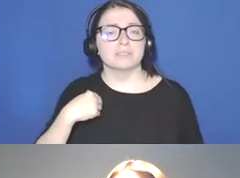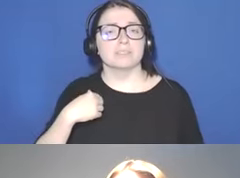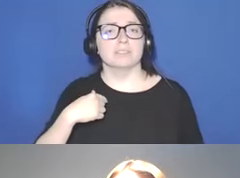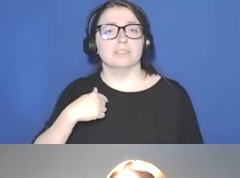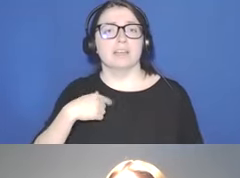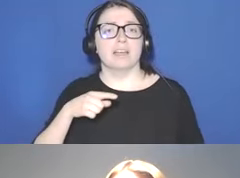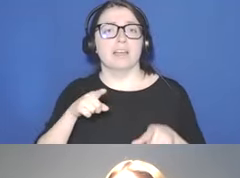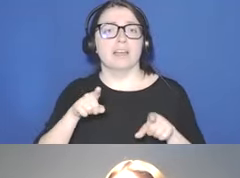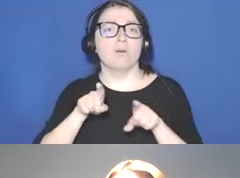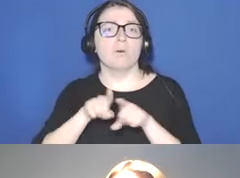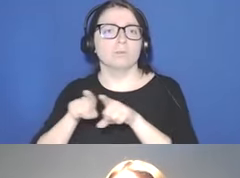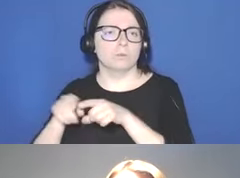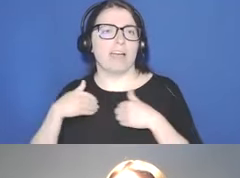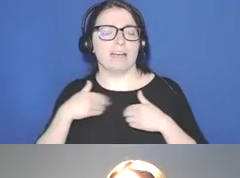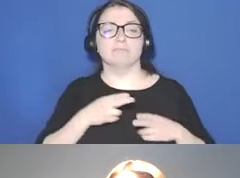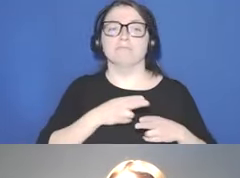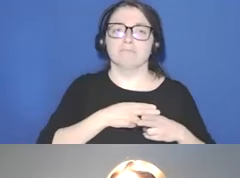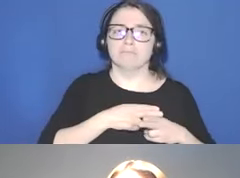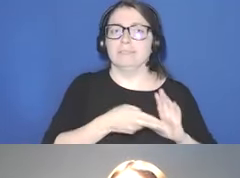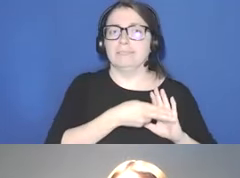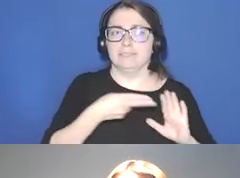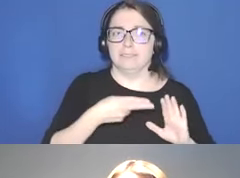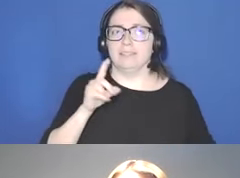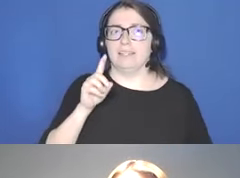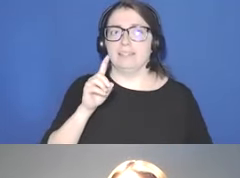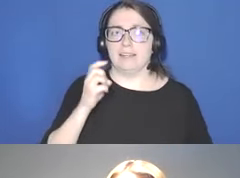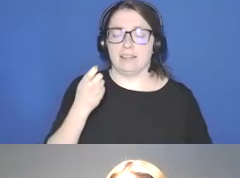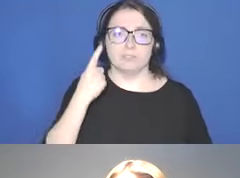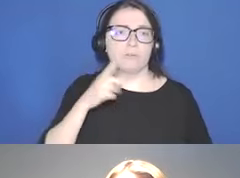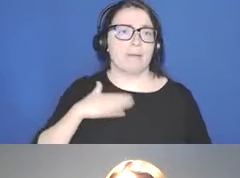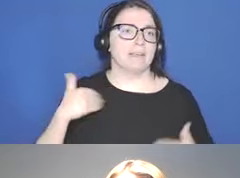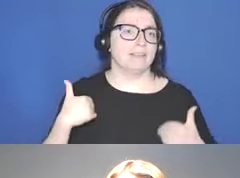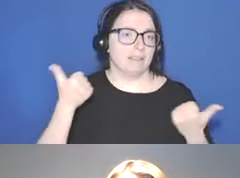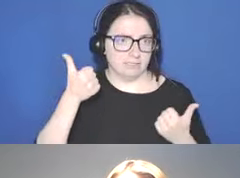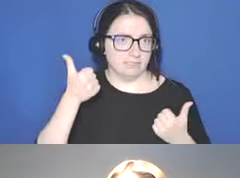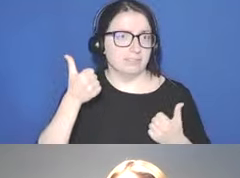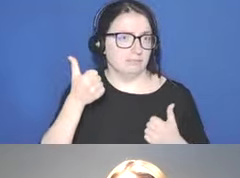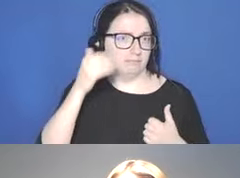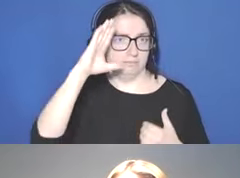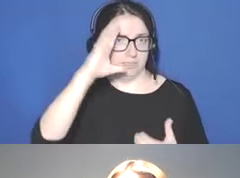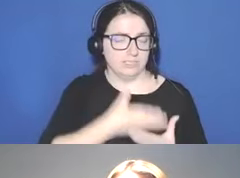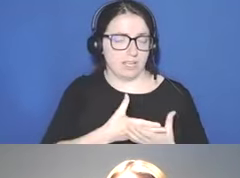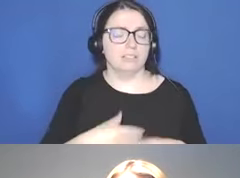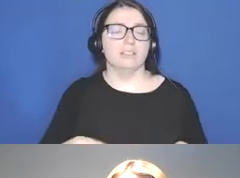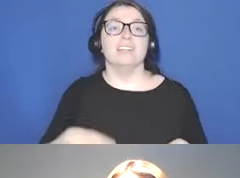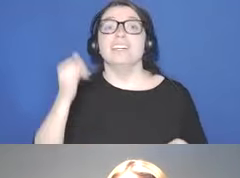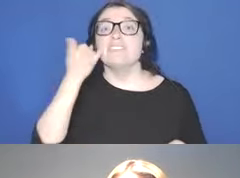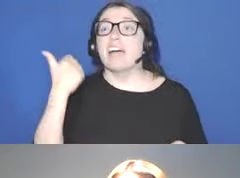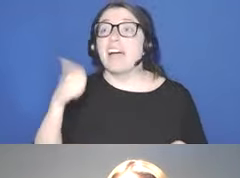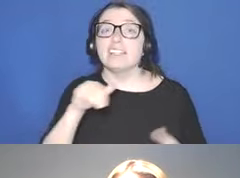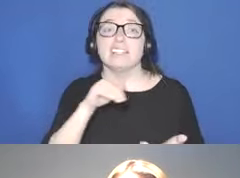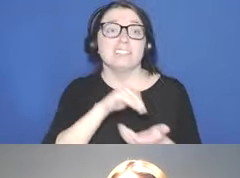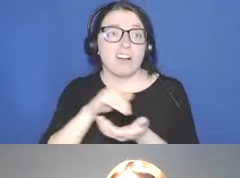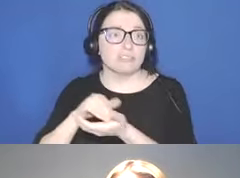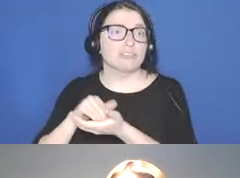the preliminary diagnosis for my youngest son. And that's one thing, if there's any providers listening in, I feel that